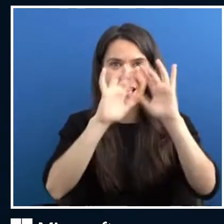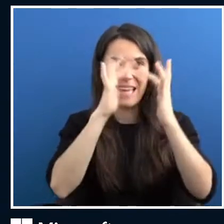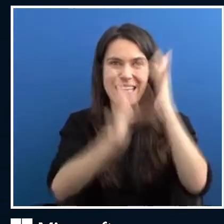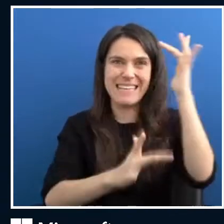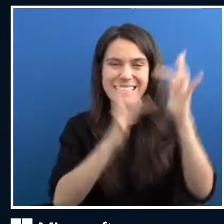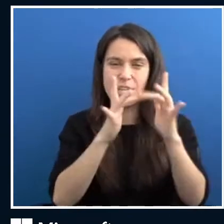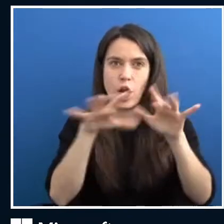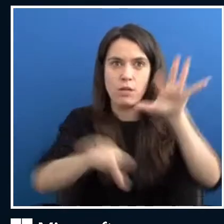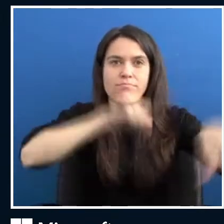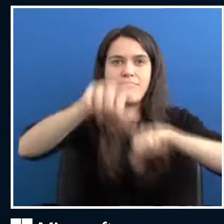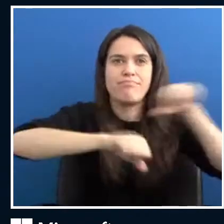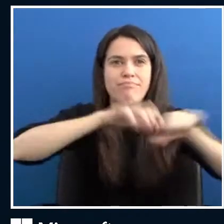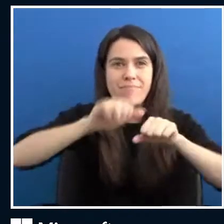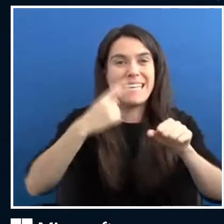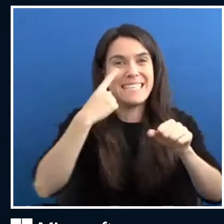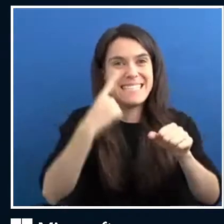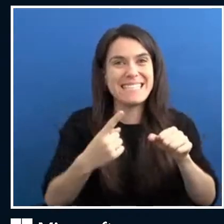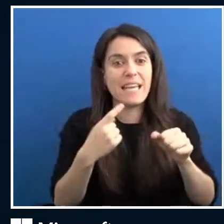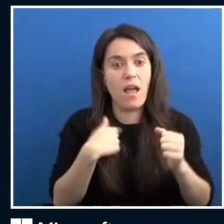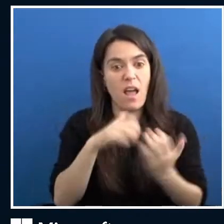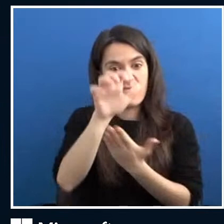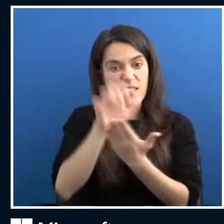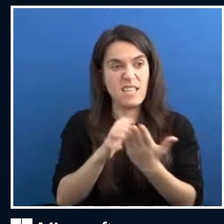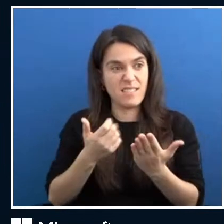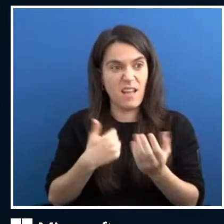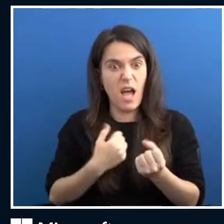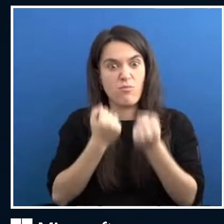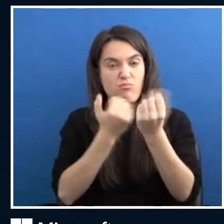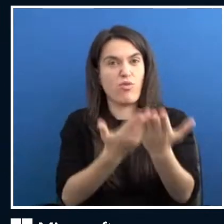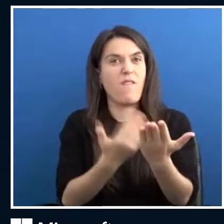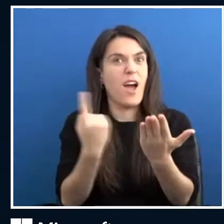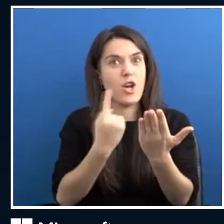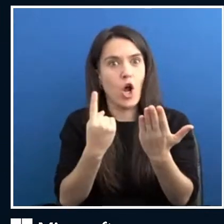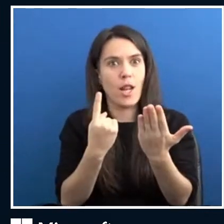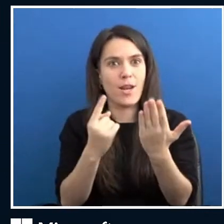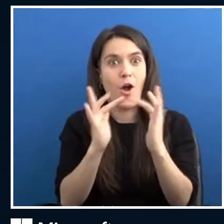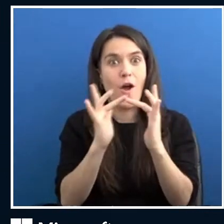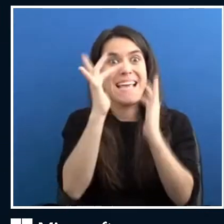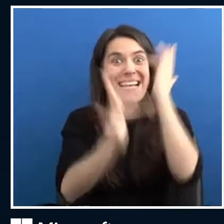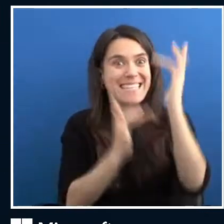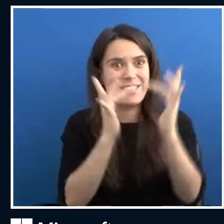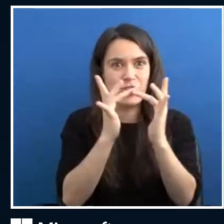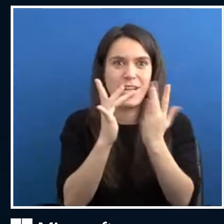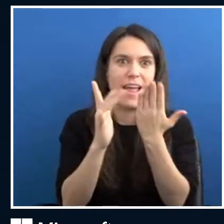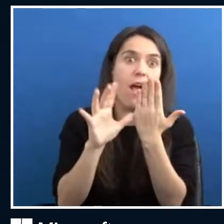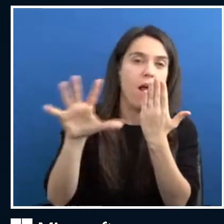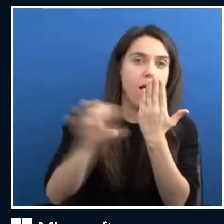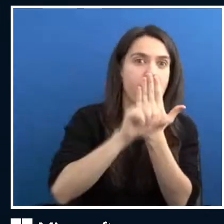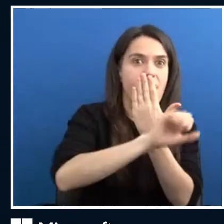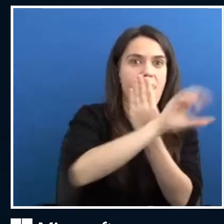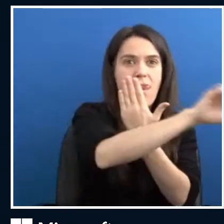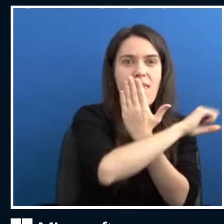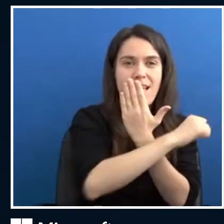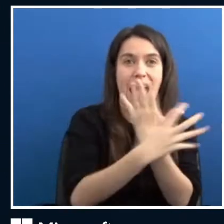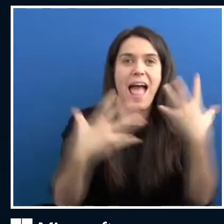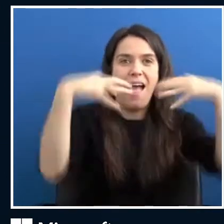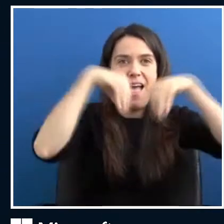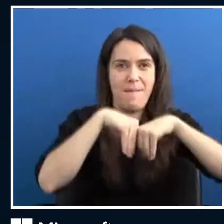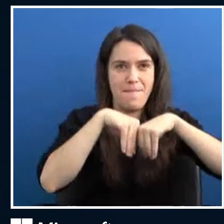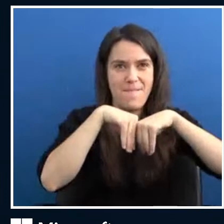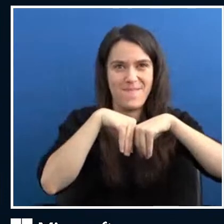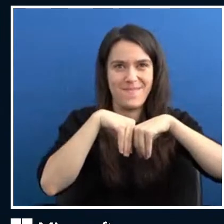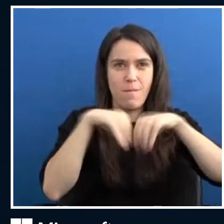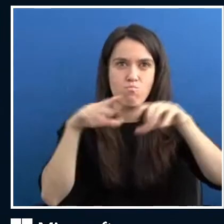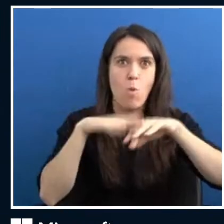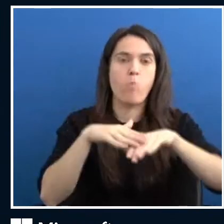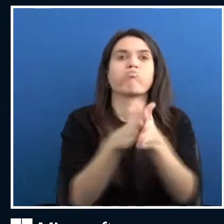questions from the text that you provided and also from text from outside. And I wanted to integrate that into Power Apps so that you could get like an app